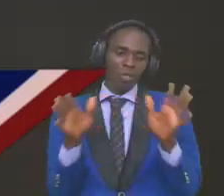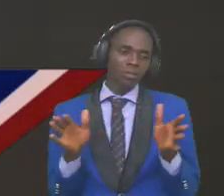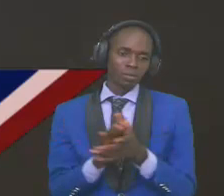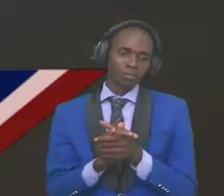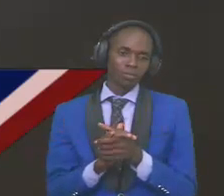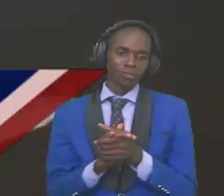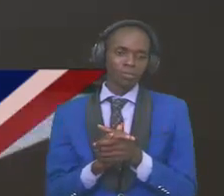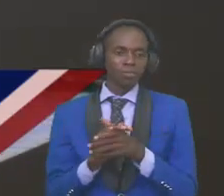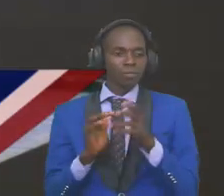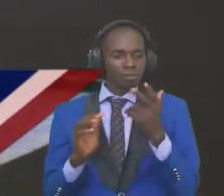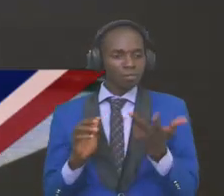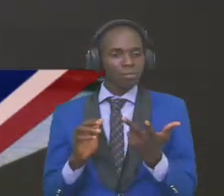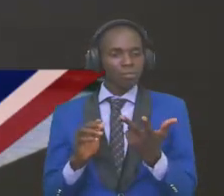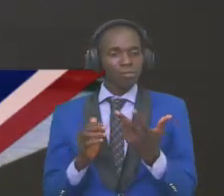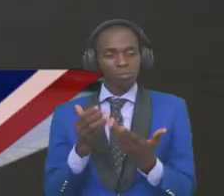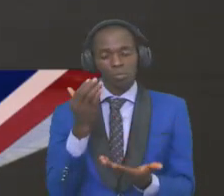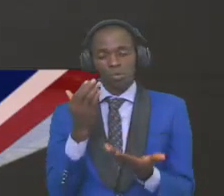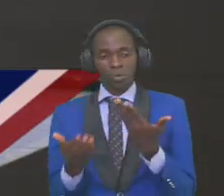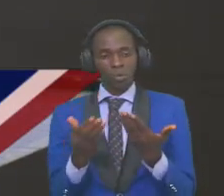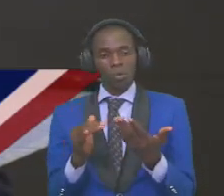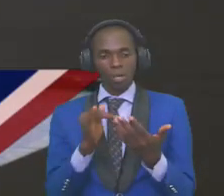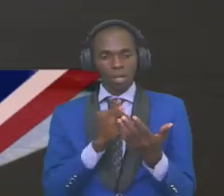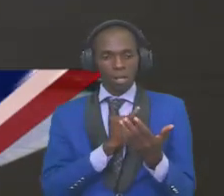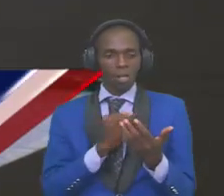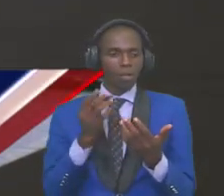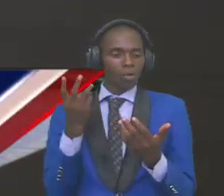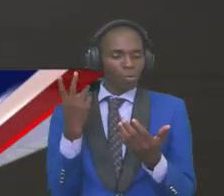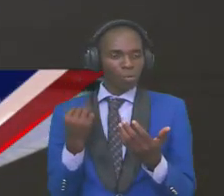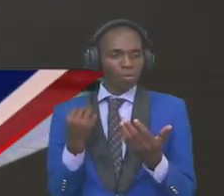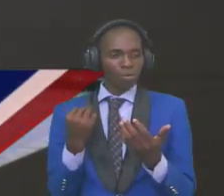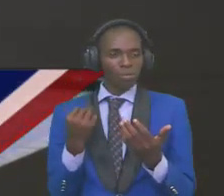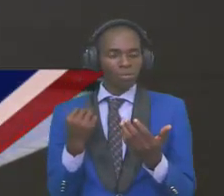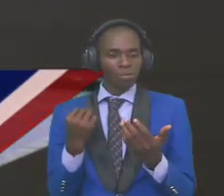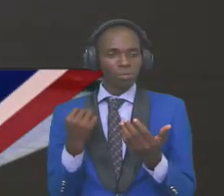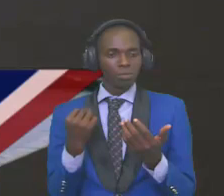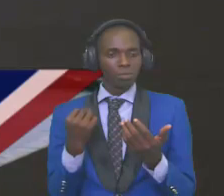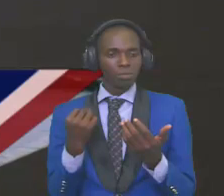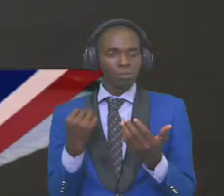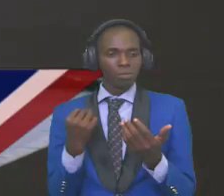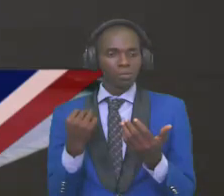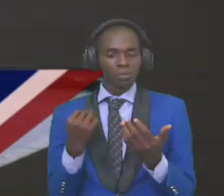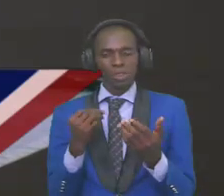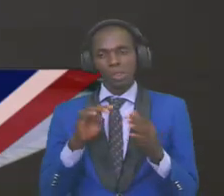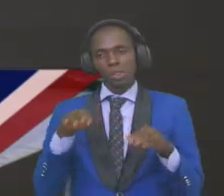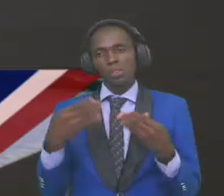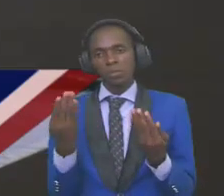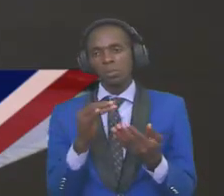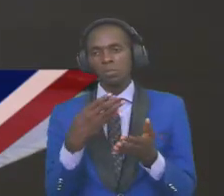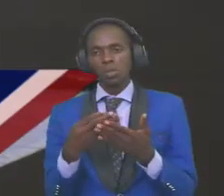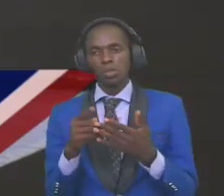and though I bestow all my goods to feed the poor, you see that? Give money to the